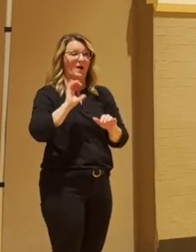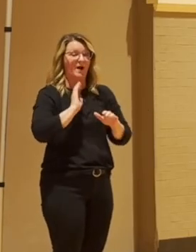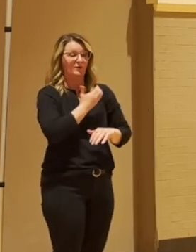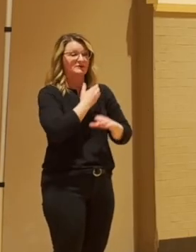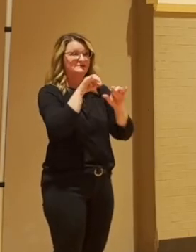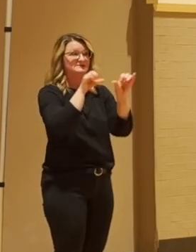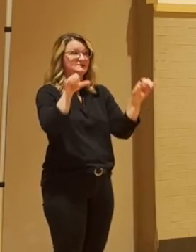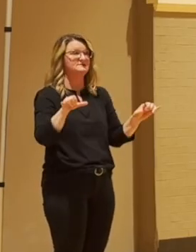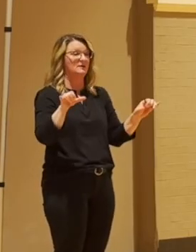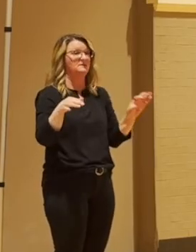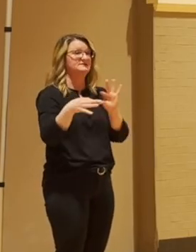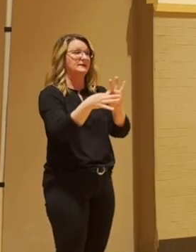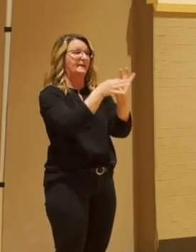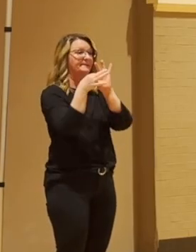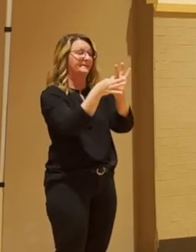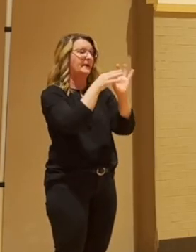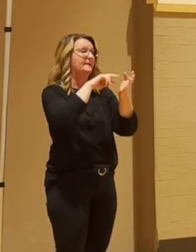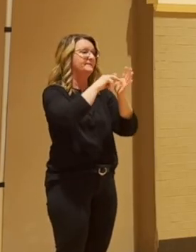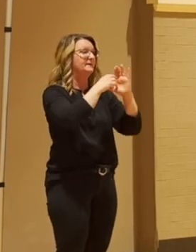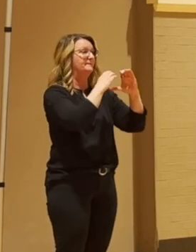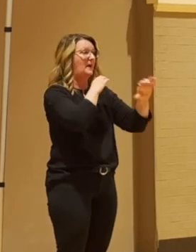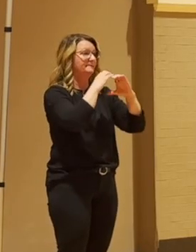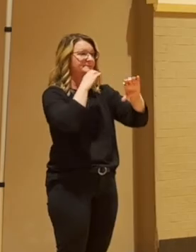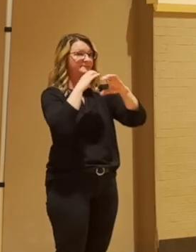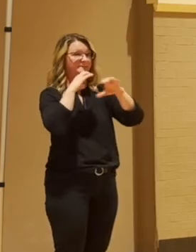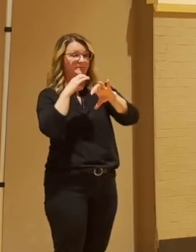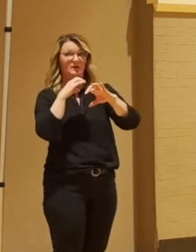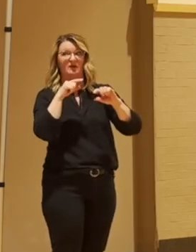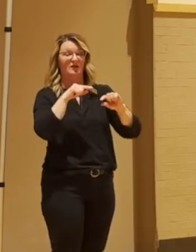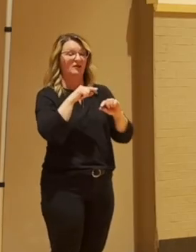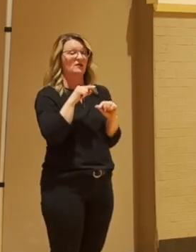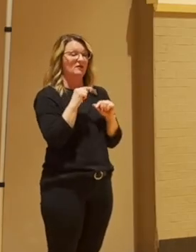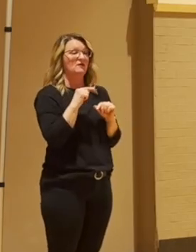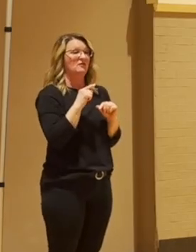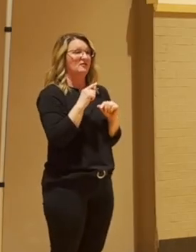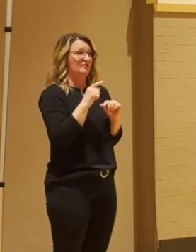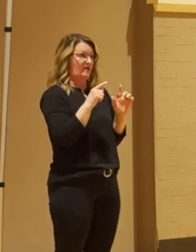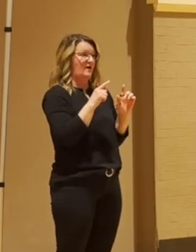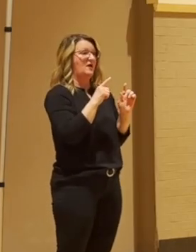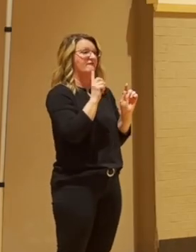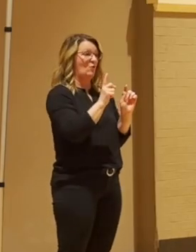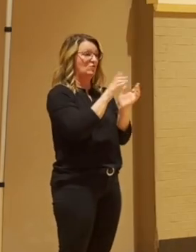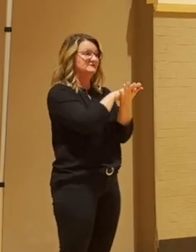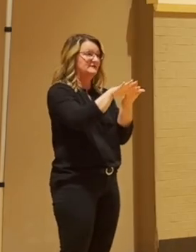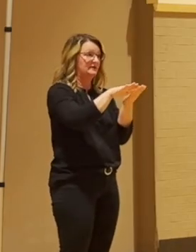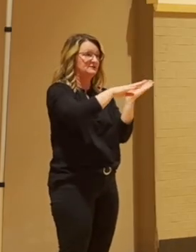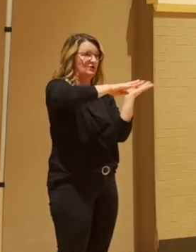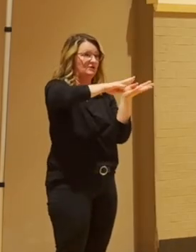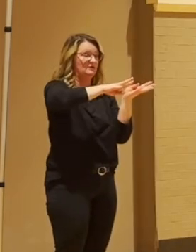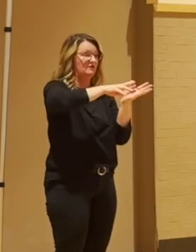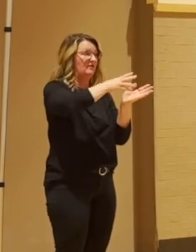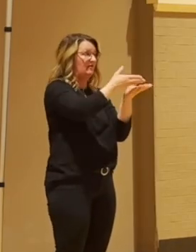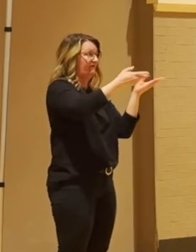is combined, meaning that our pipes convey not only sanitary sewage, so the stuff that comes out of